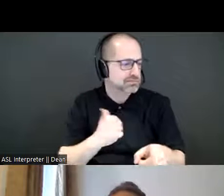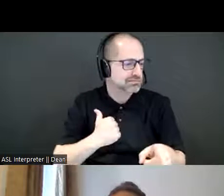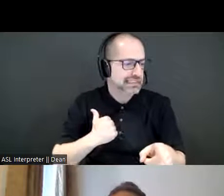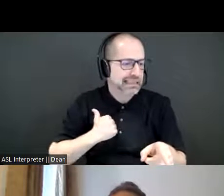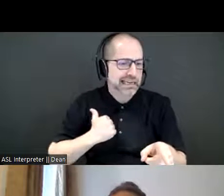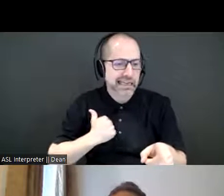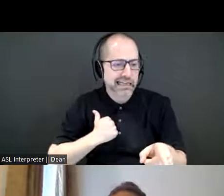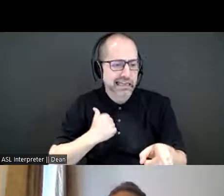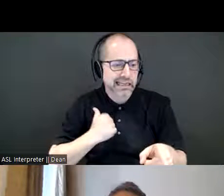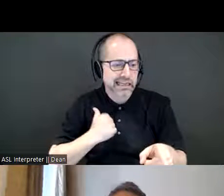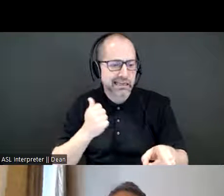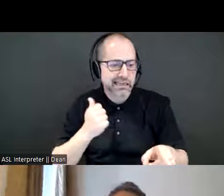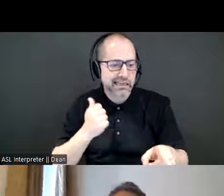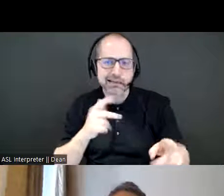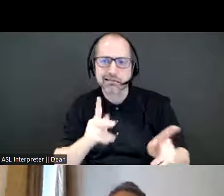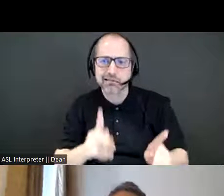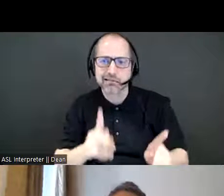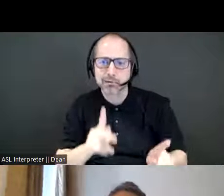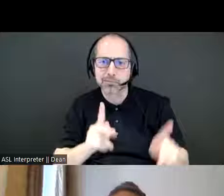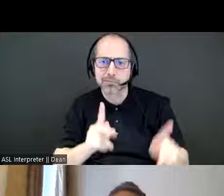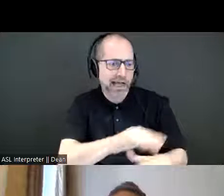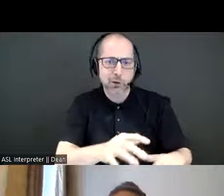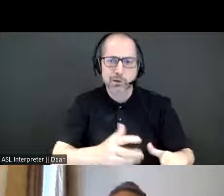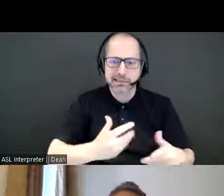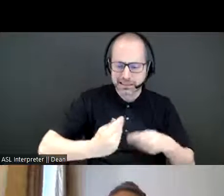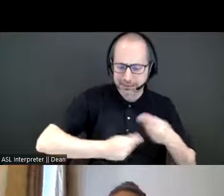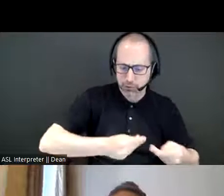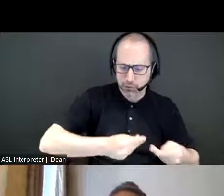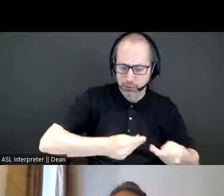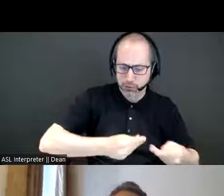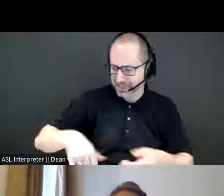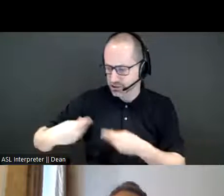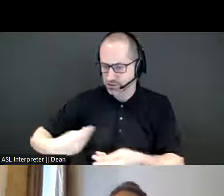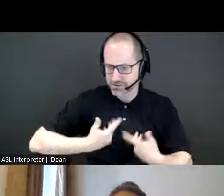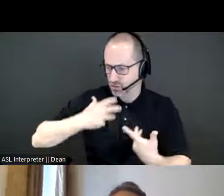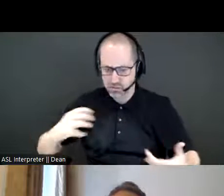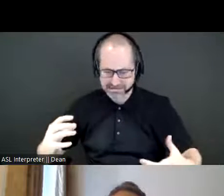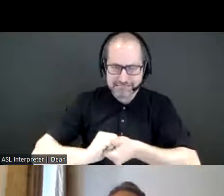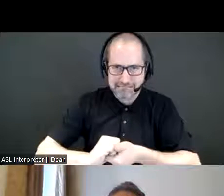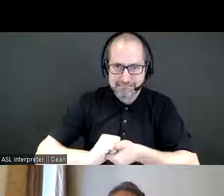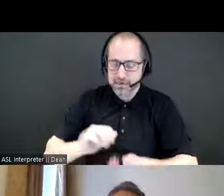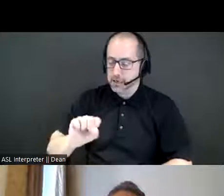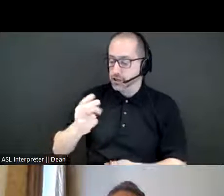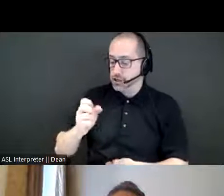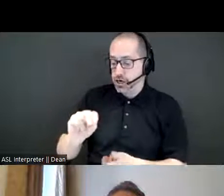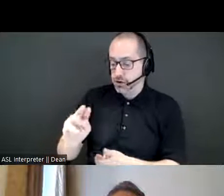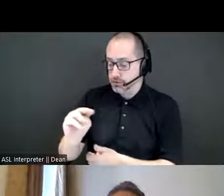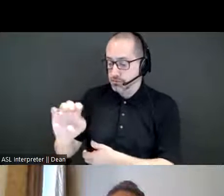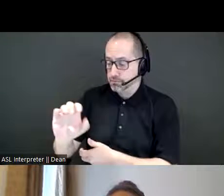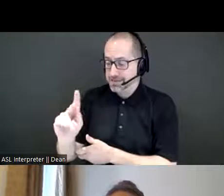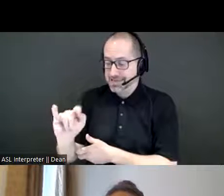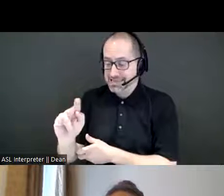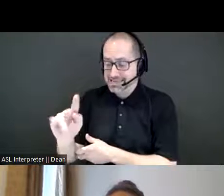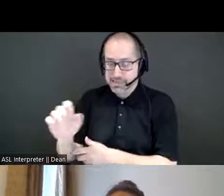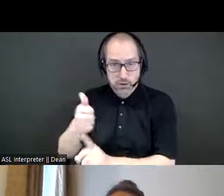of bridges between generations. Founder Sharon McKenzie had worked for